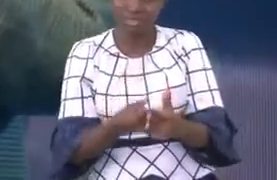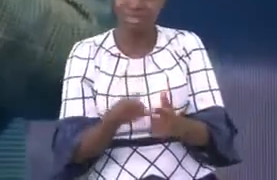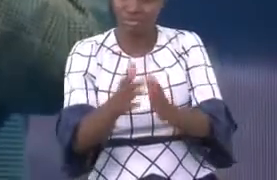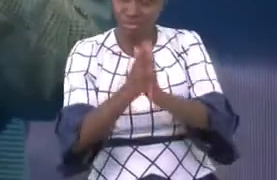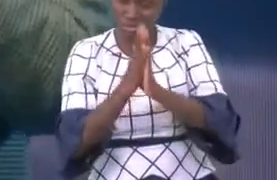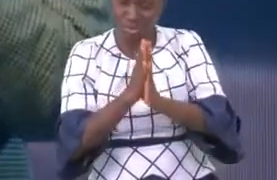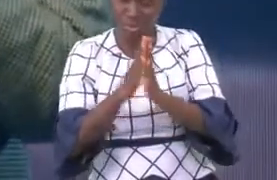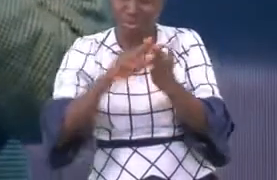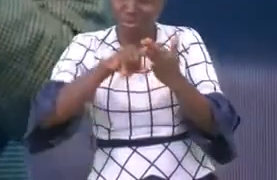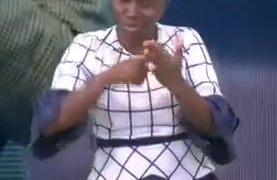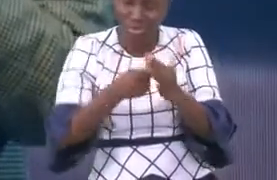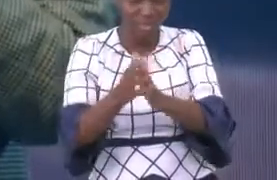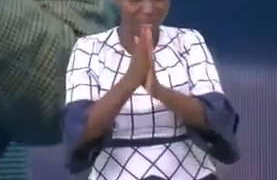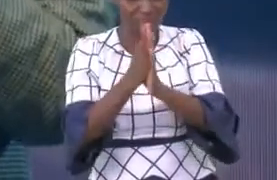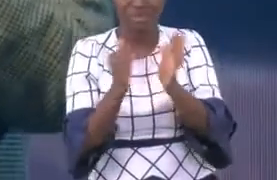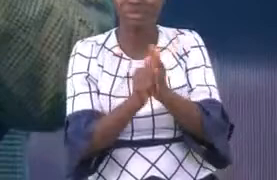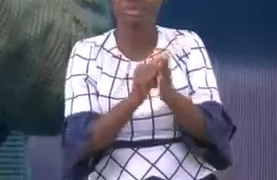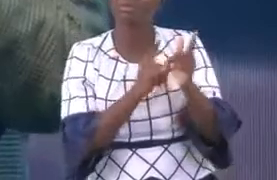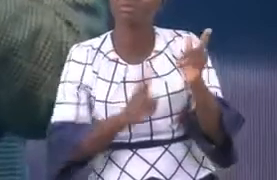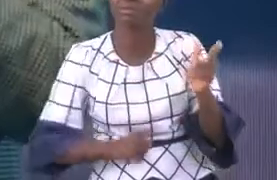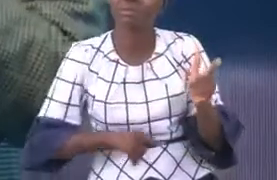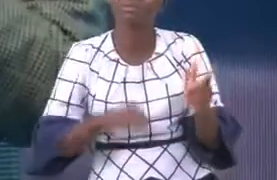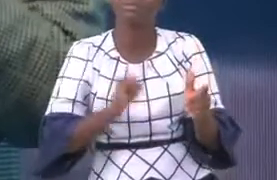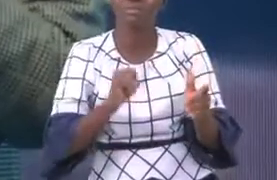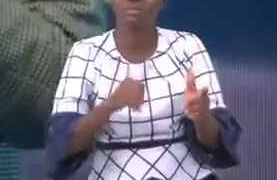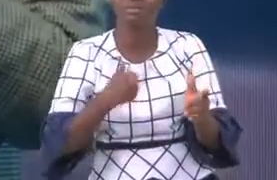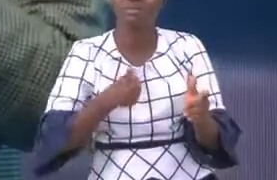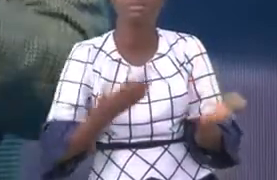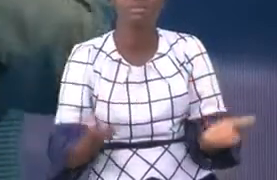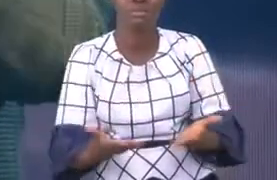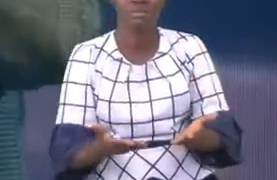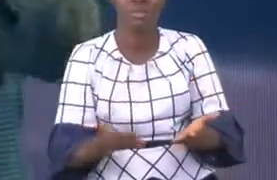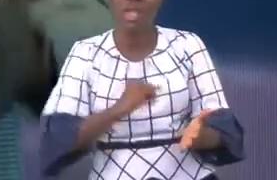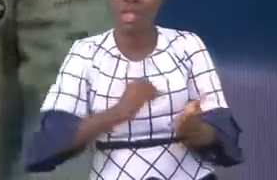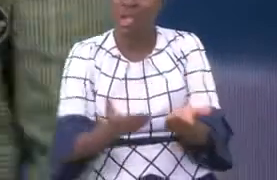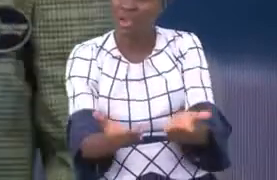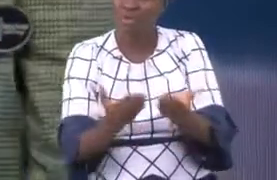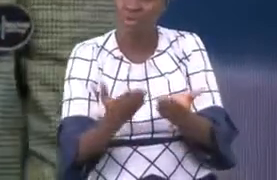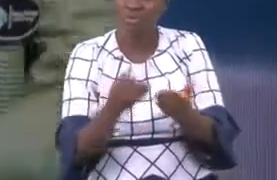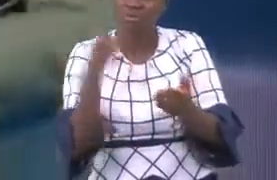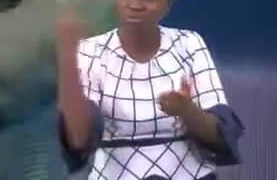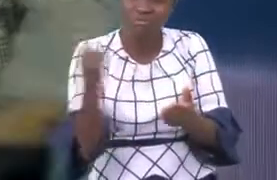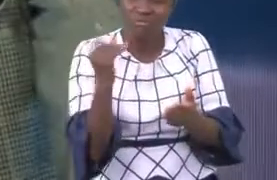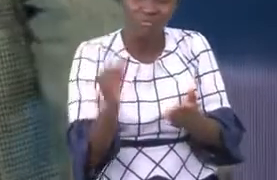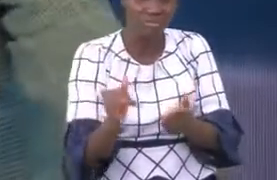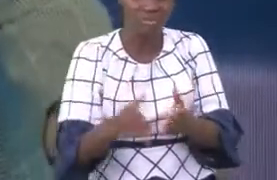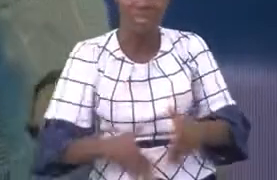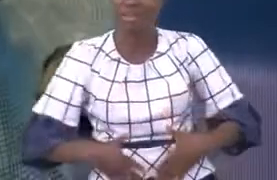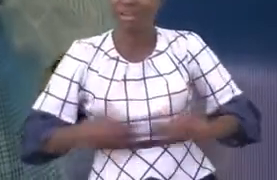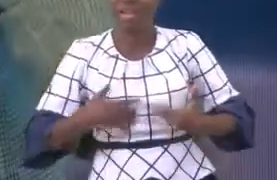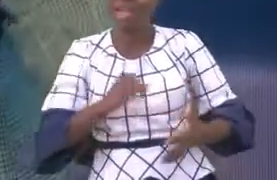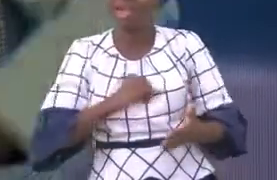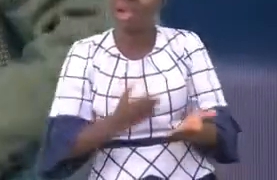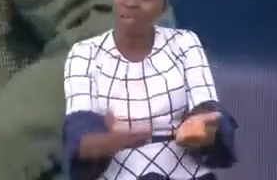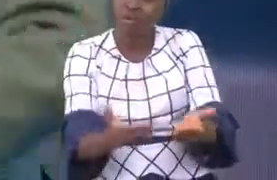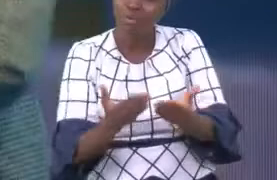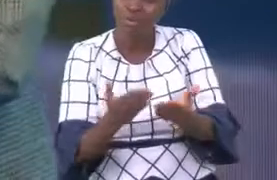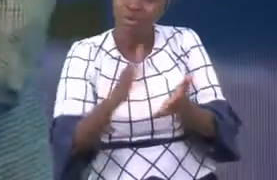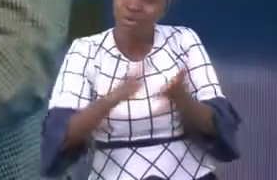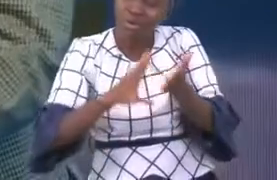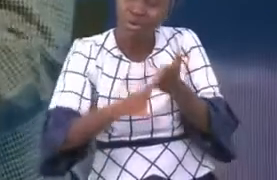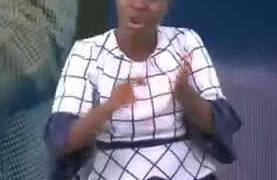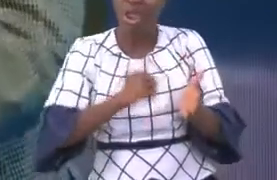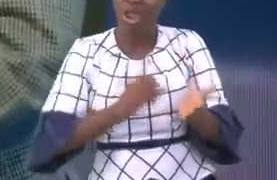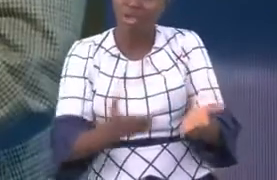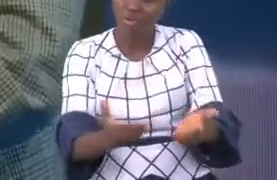here. I want eternal life. I want forgiveness. I want your salvation. I want you to take away